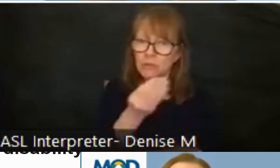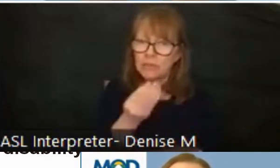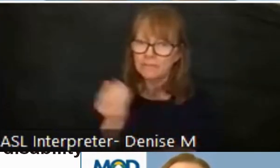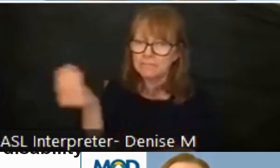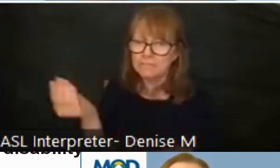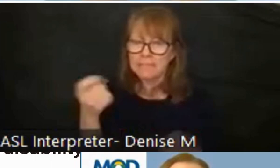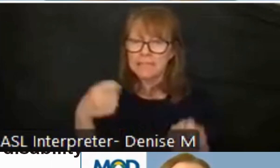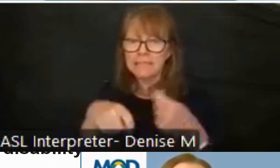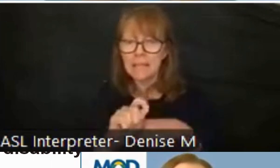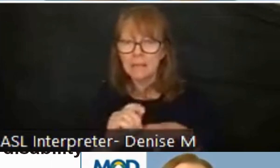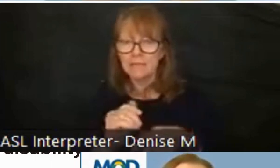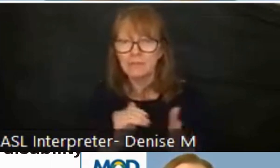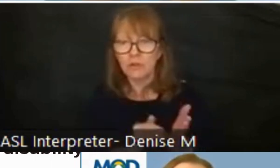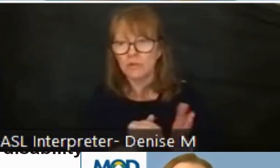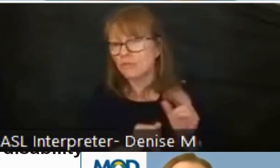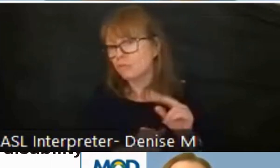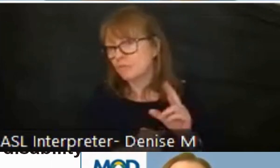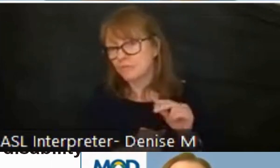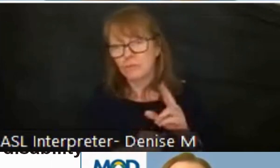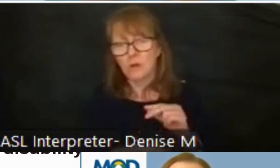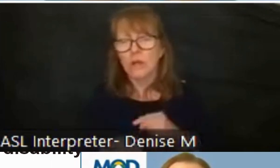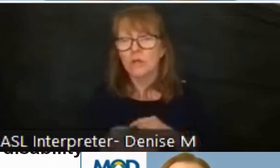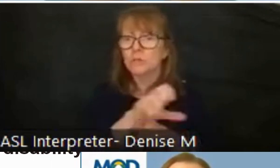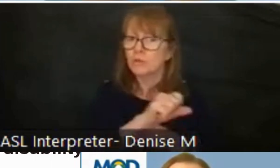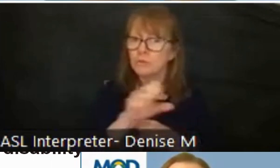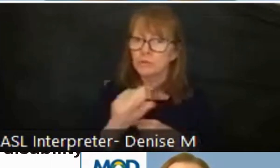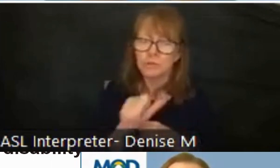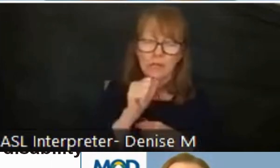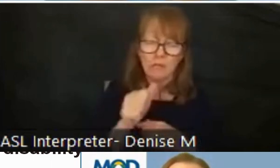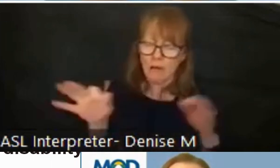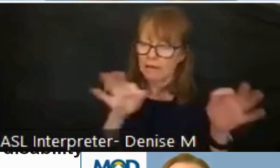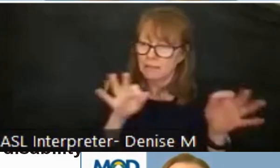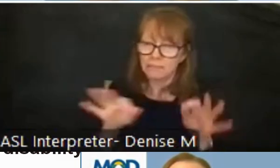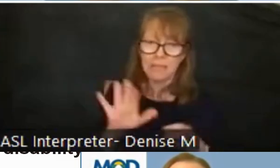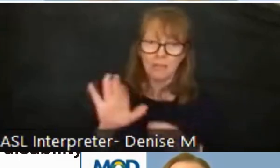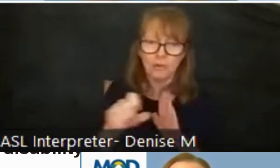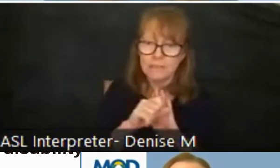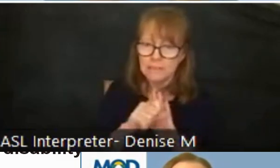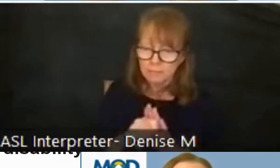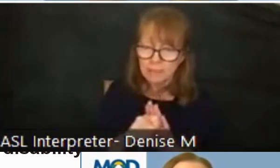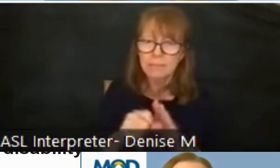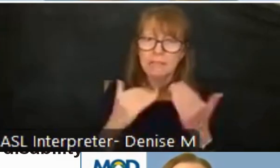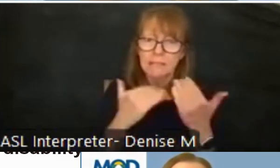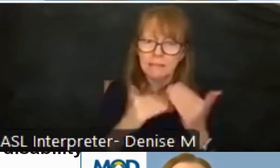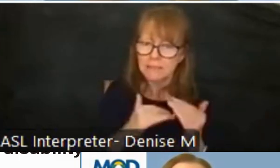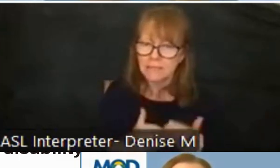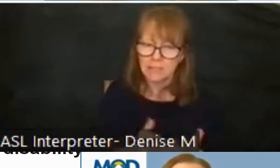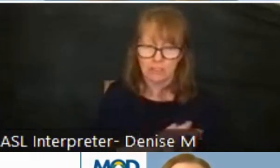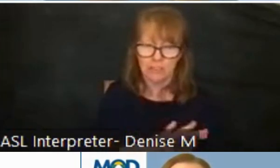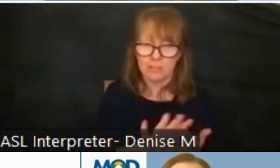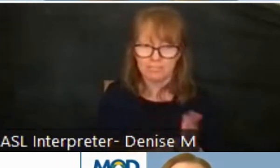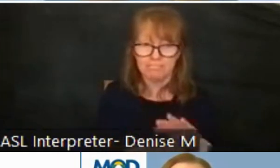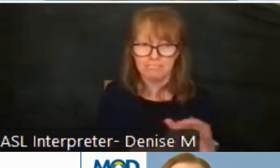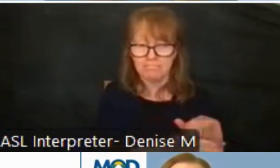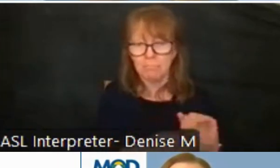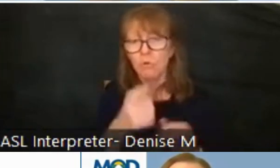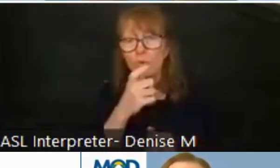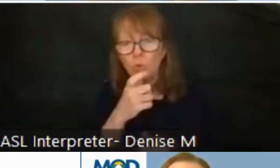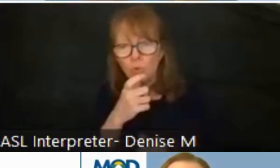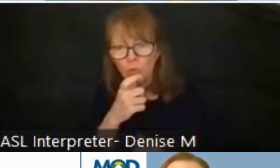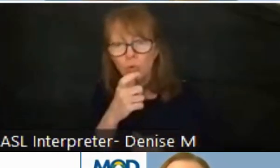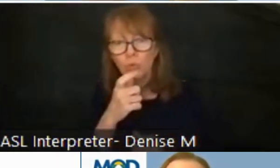Security benefits do not speak to your symptoms or limitations. So who should write this letter if you need